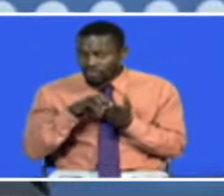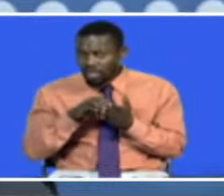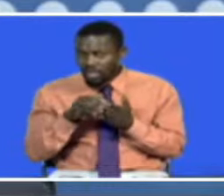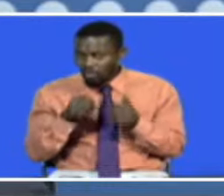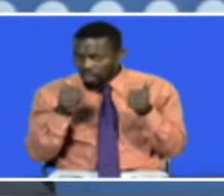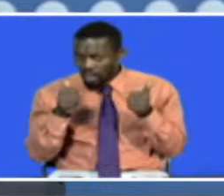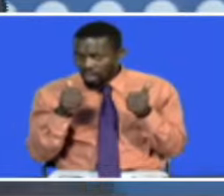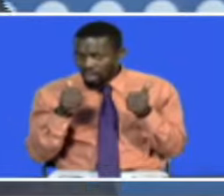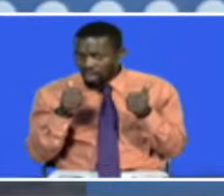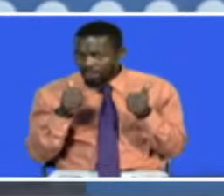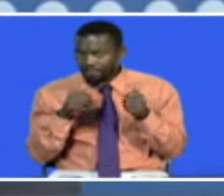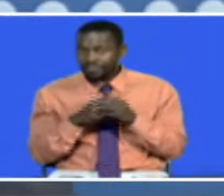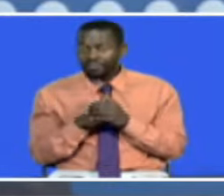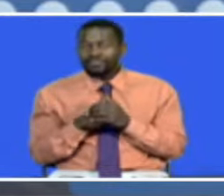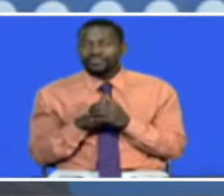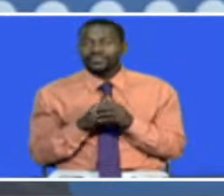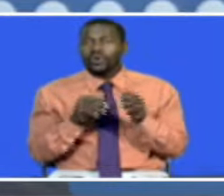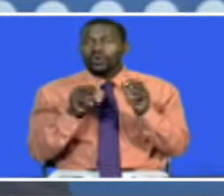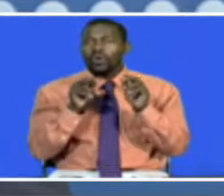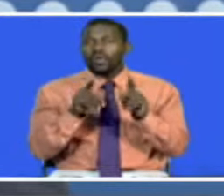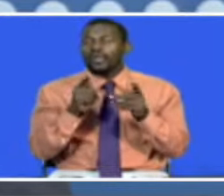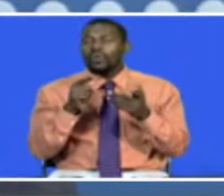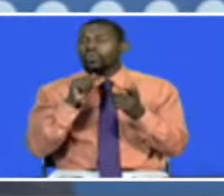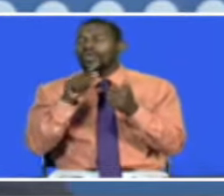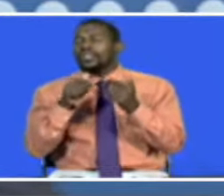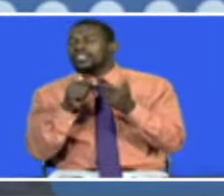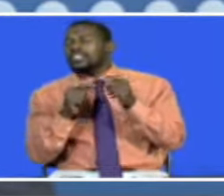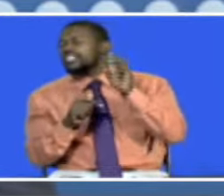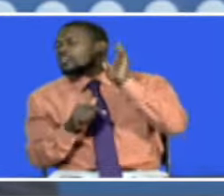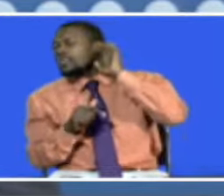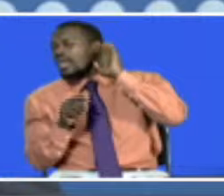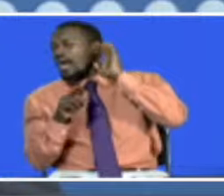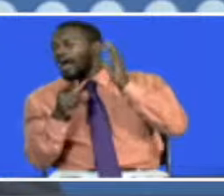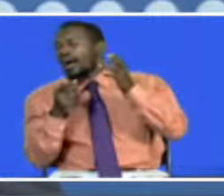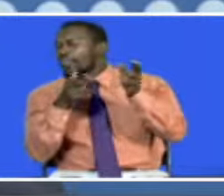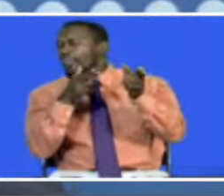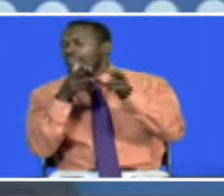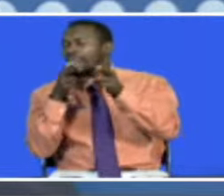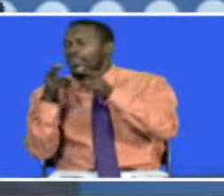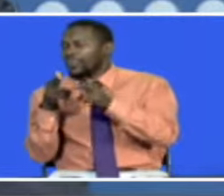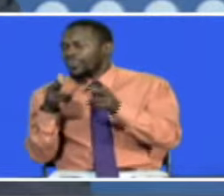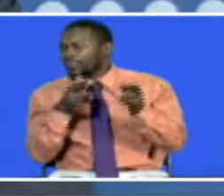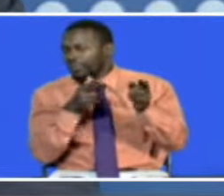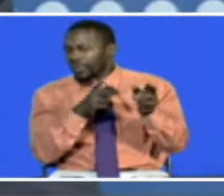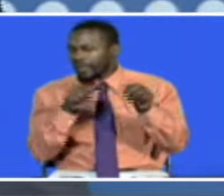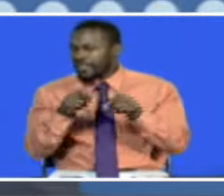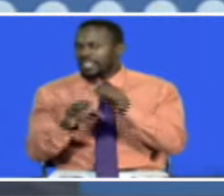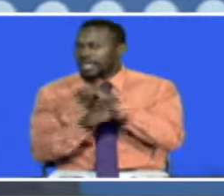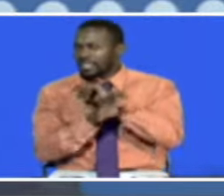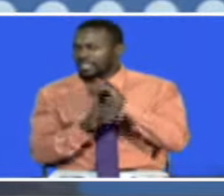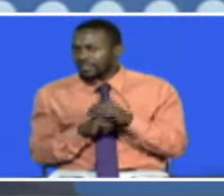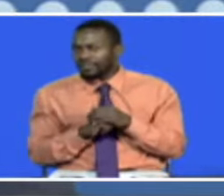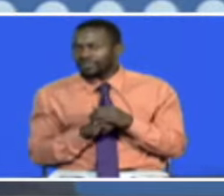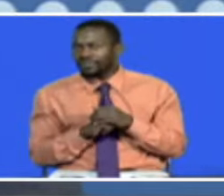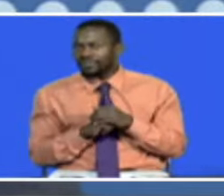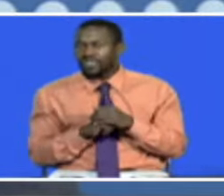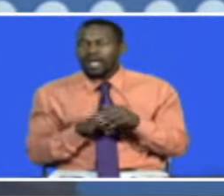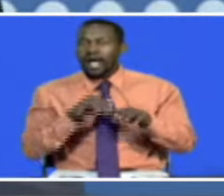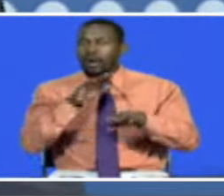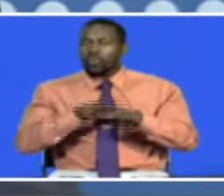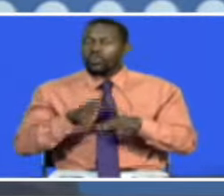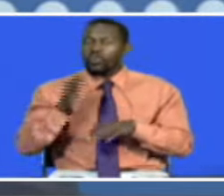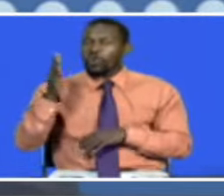Every indicator. Listen, when was the last time we had a terror attack in this country? That is not the measure. No, the measure of a good watchman